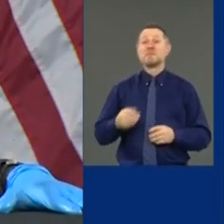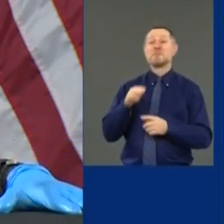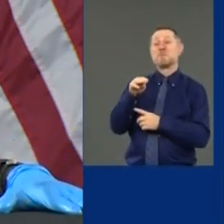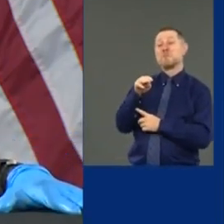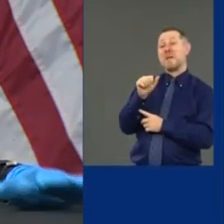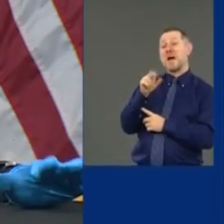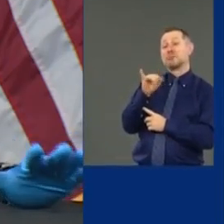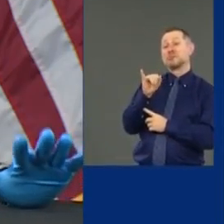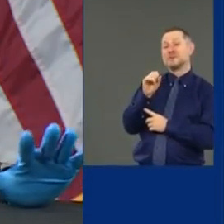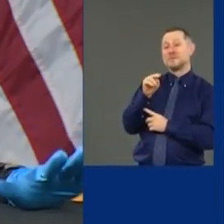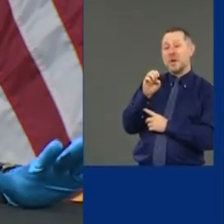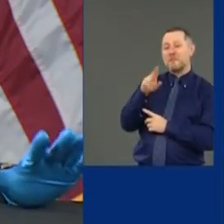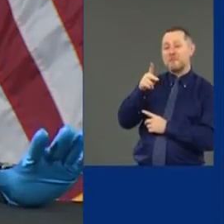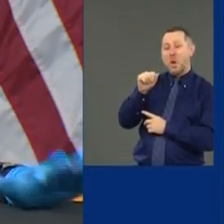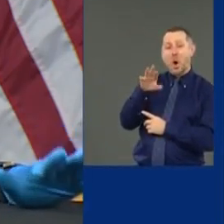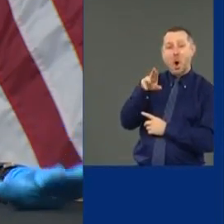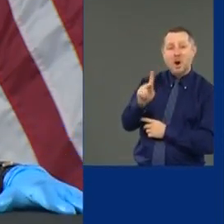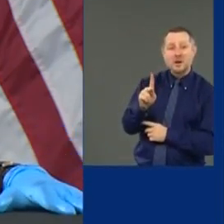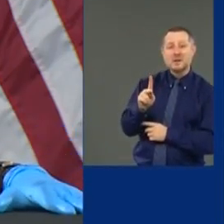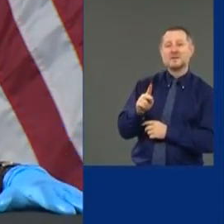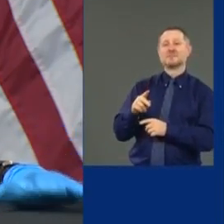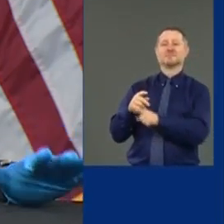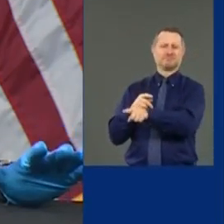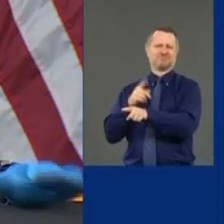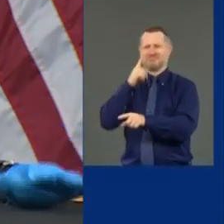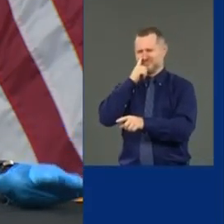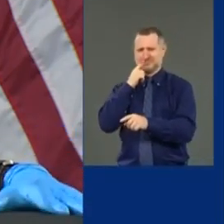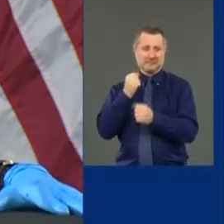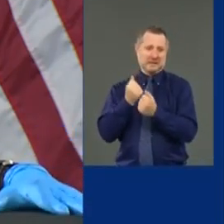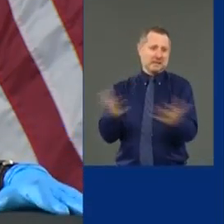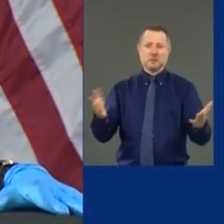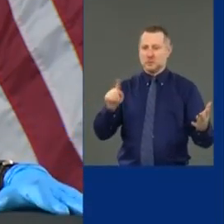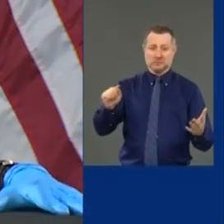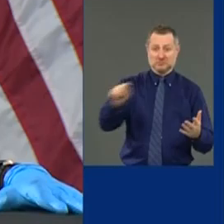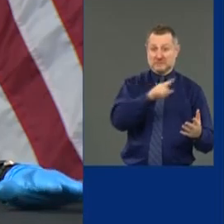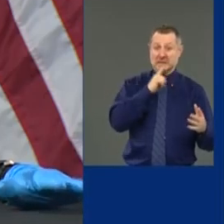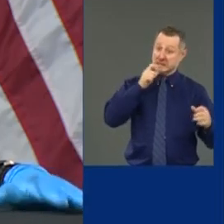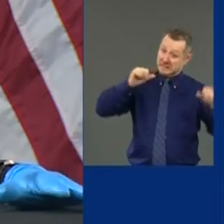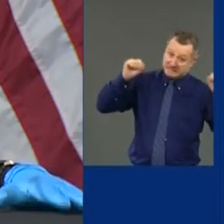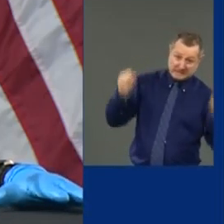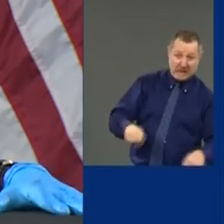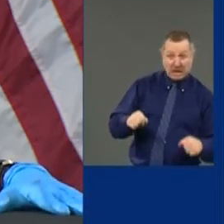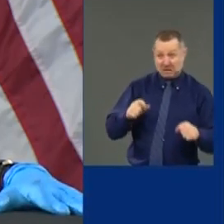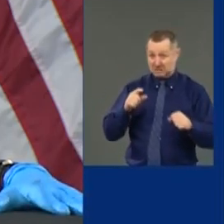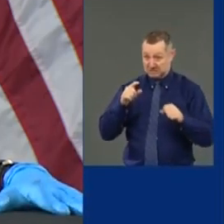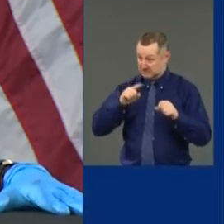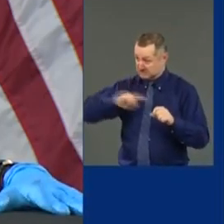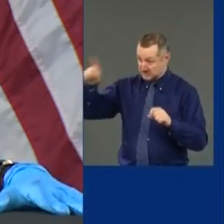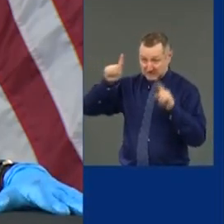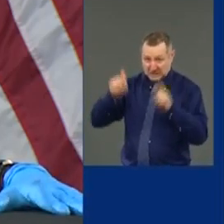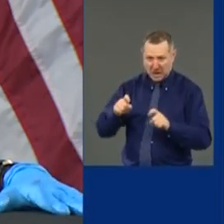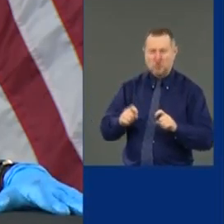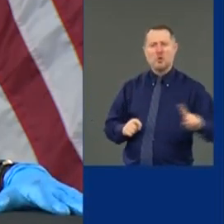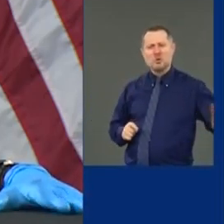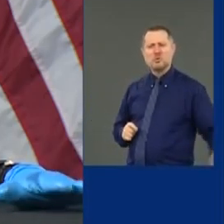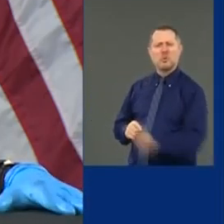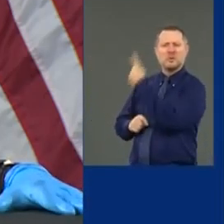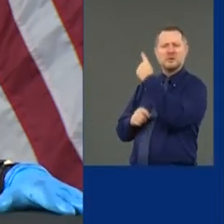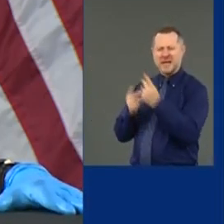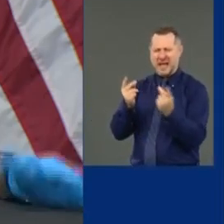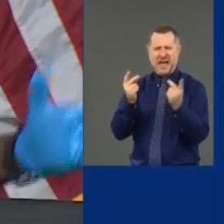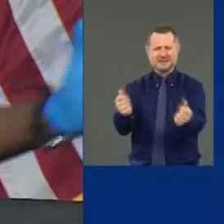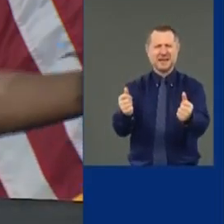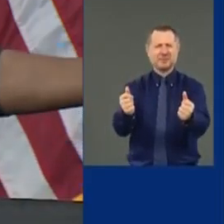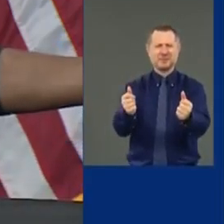everybody that can get tested should get tested as soon as possible. And I'm